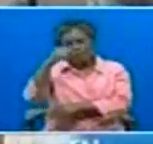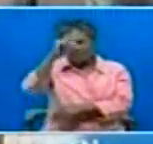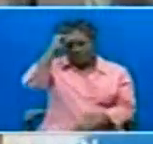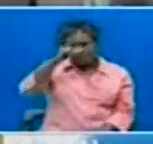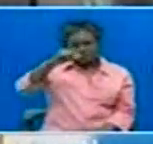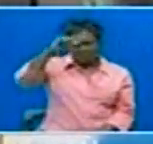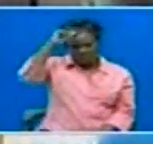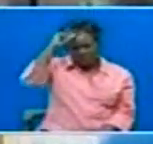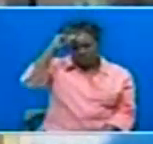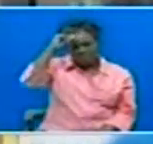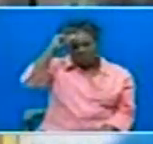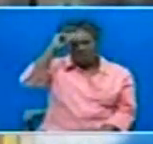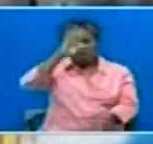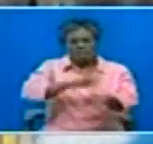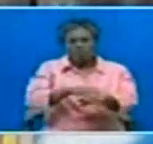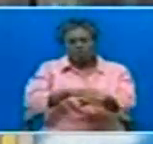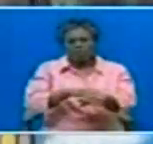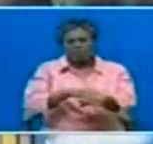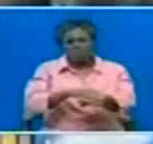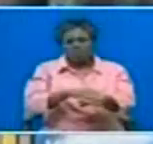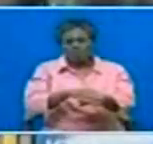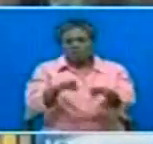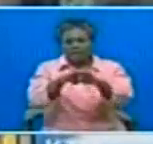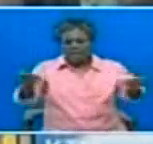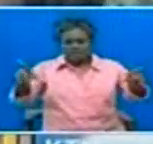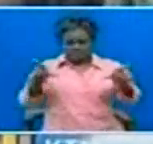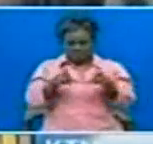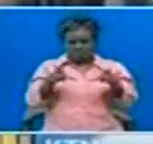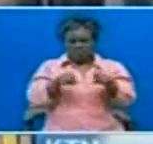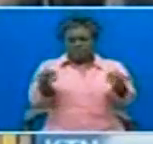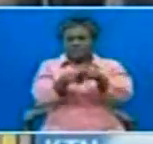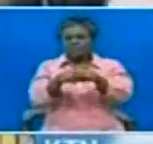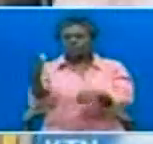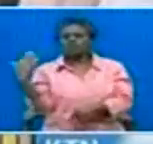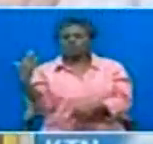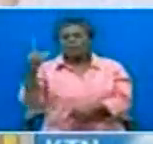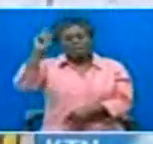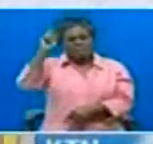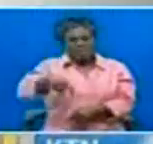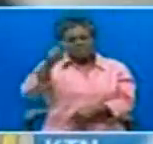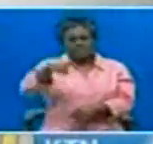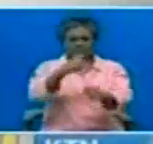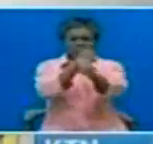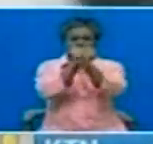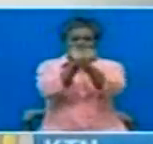respect or the respect for the title deeds as a document should be